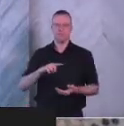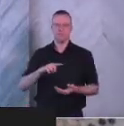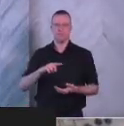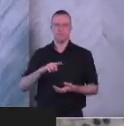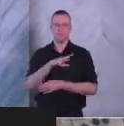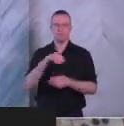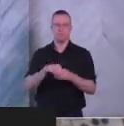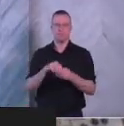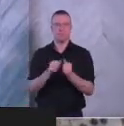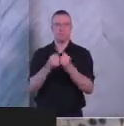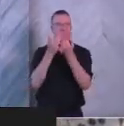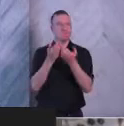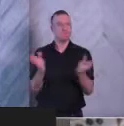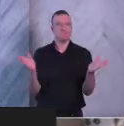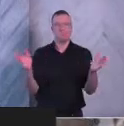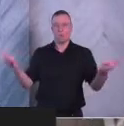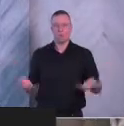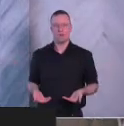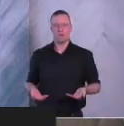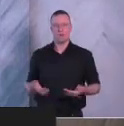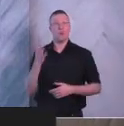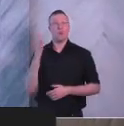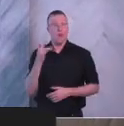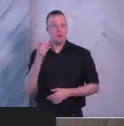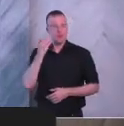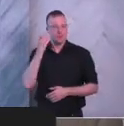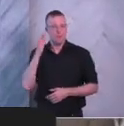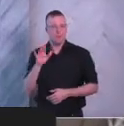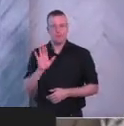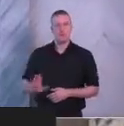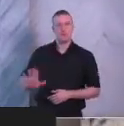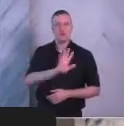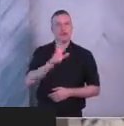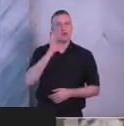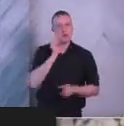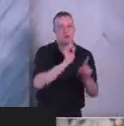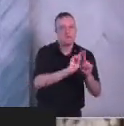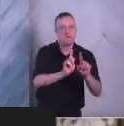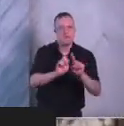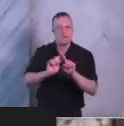with open arms because we know that they have